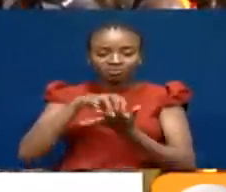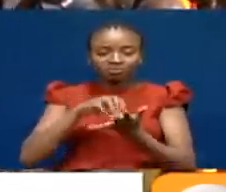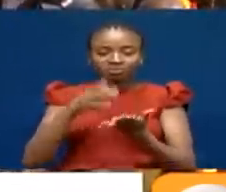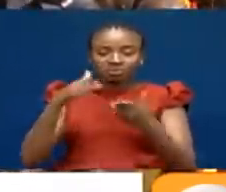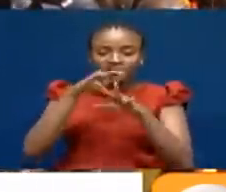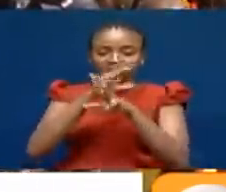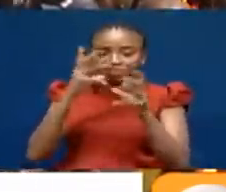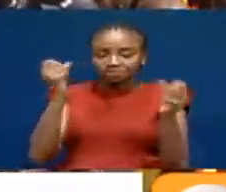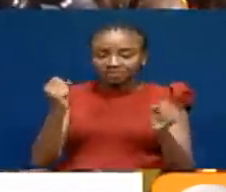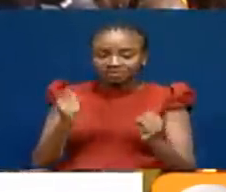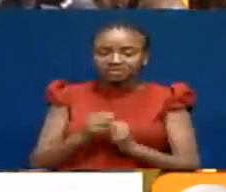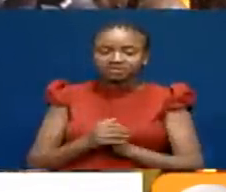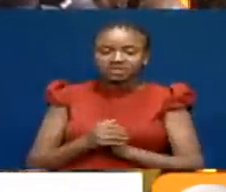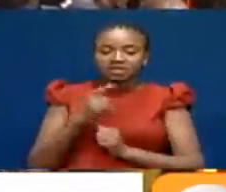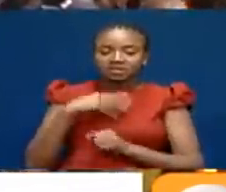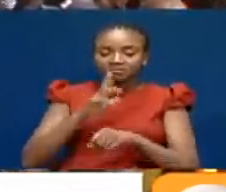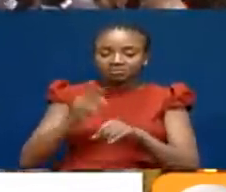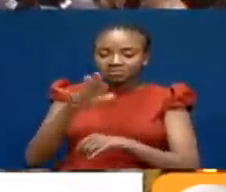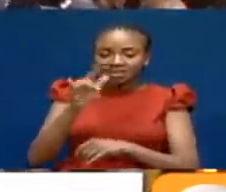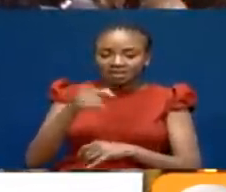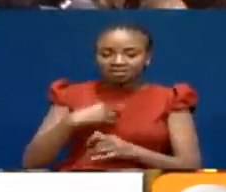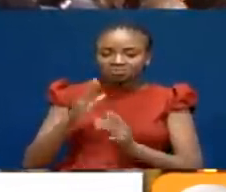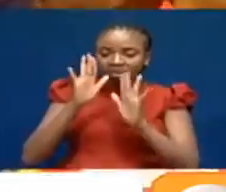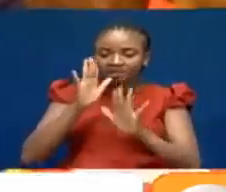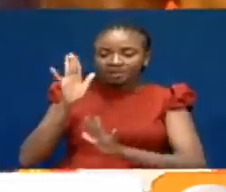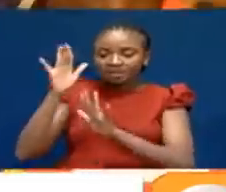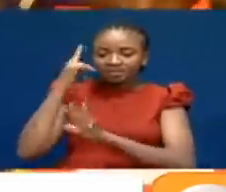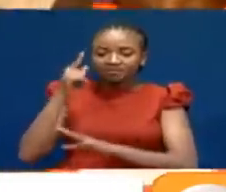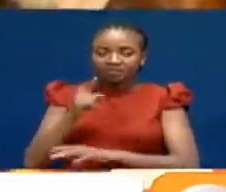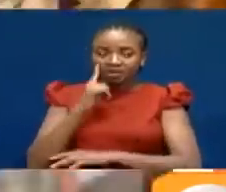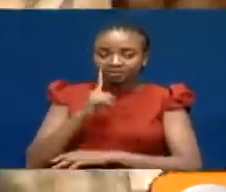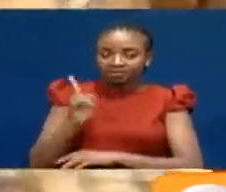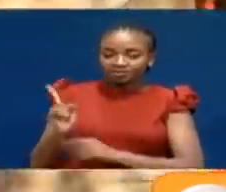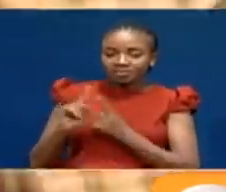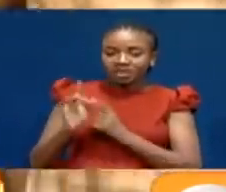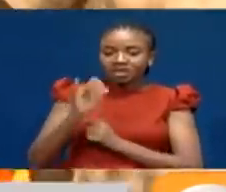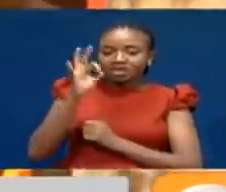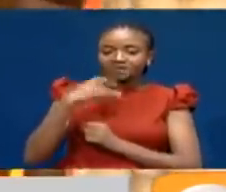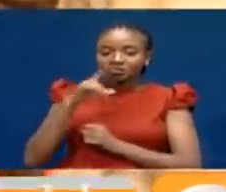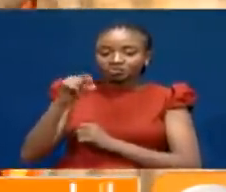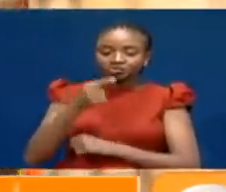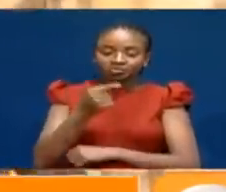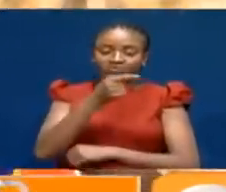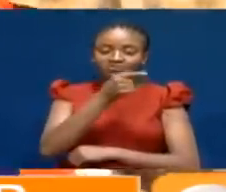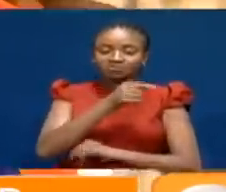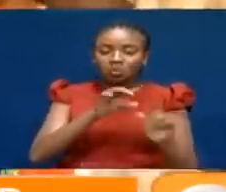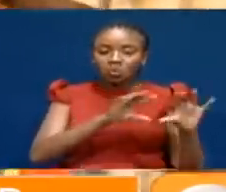use the Kamukunji rally to drum up support for his presidential bid. Mukichagua watu